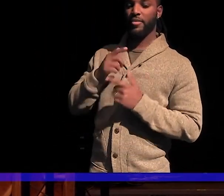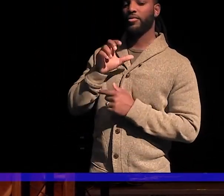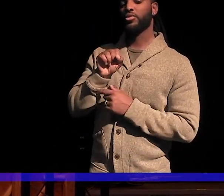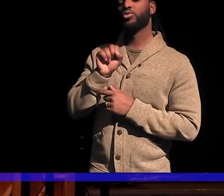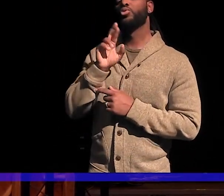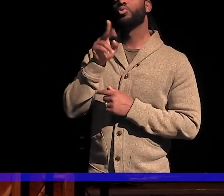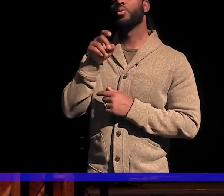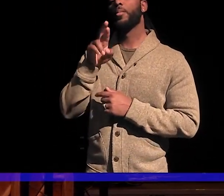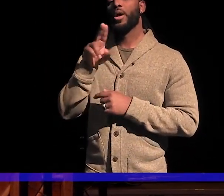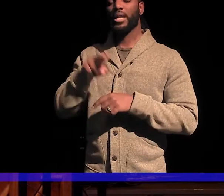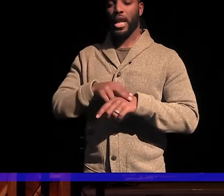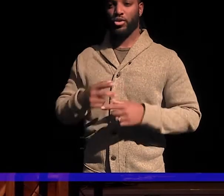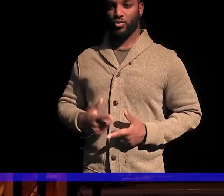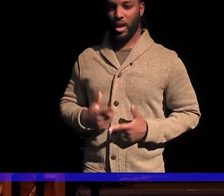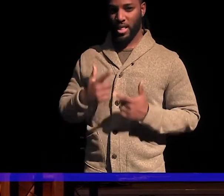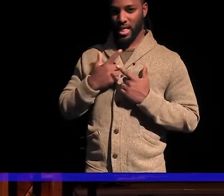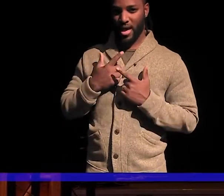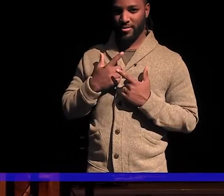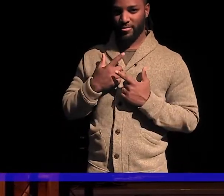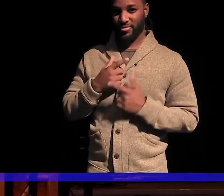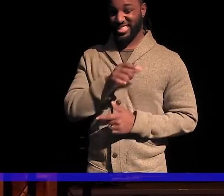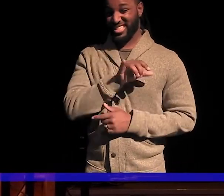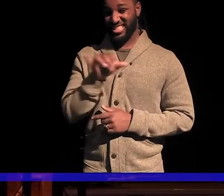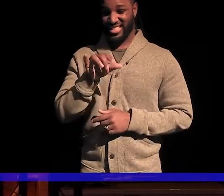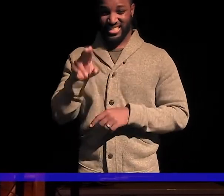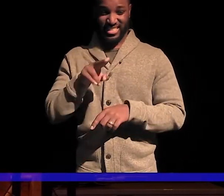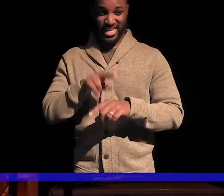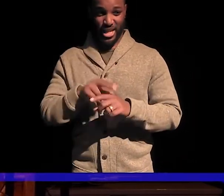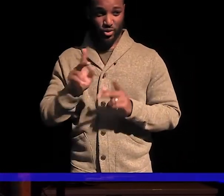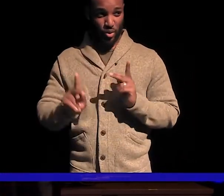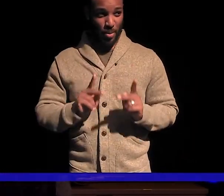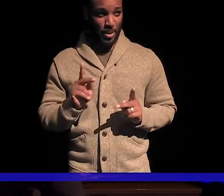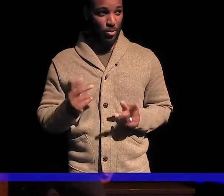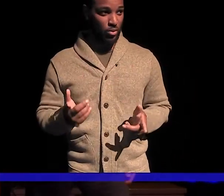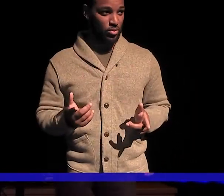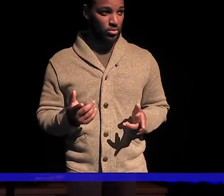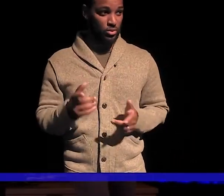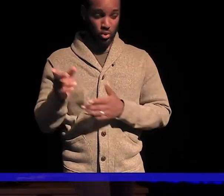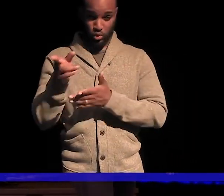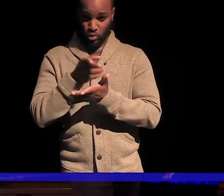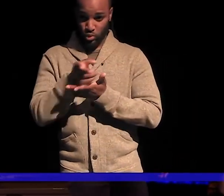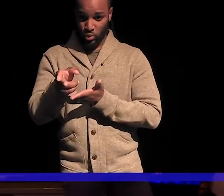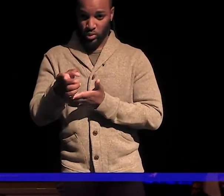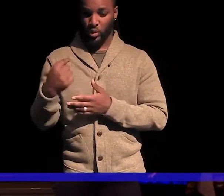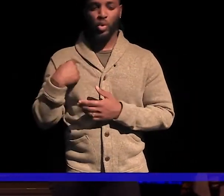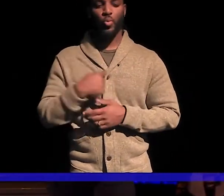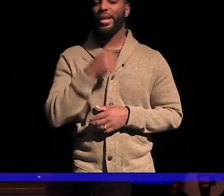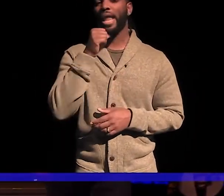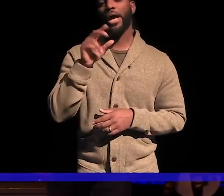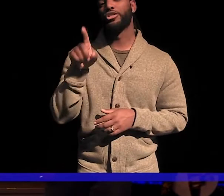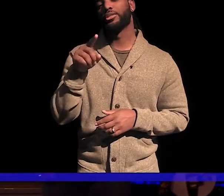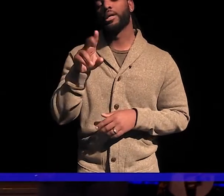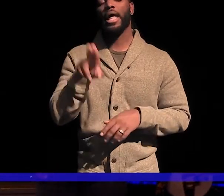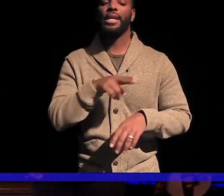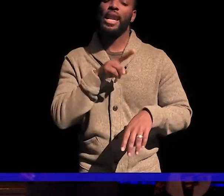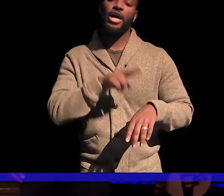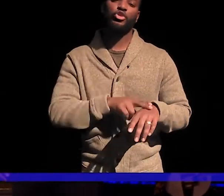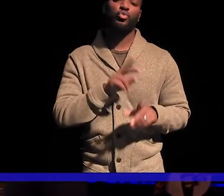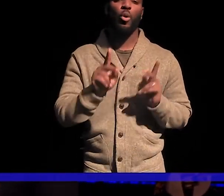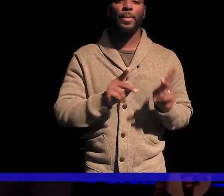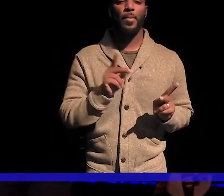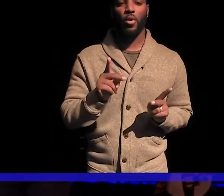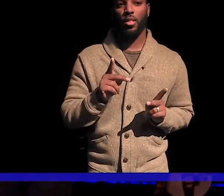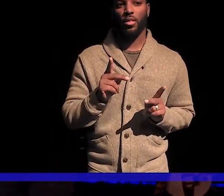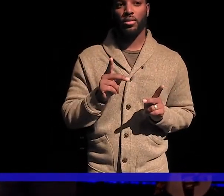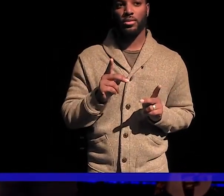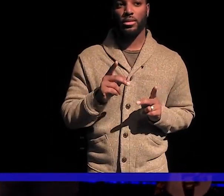supernatural lives, even as natural people. The truth of the matter is that we're not just natural people. The Bible says, you know,